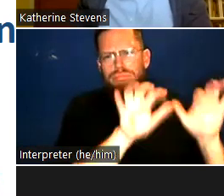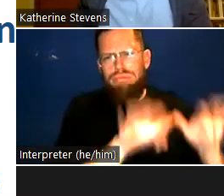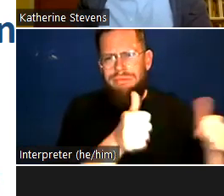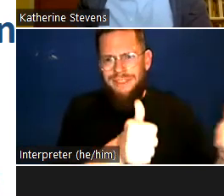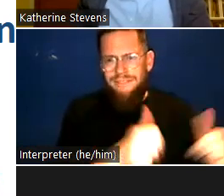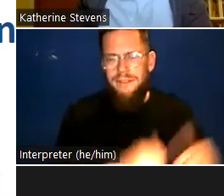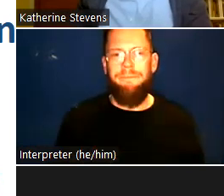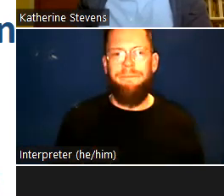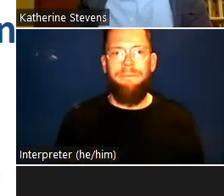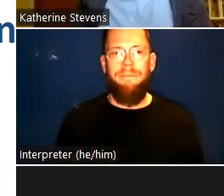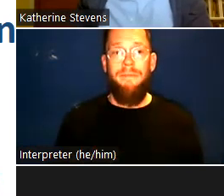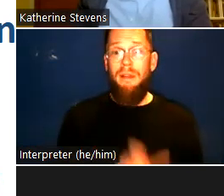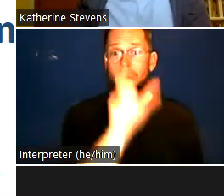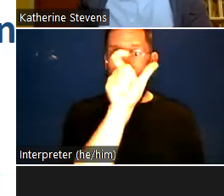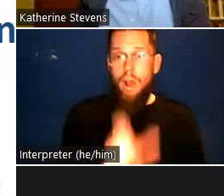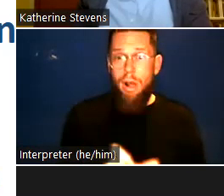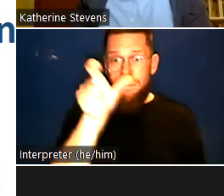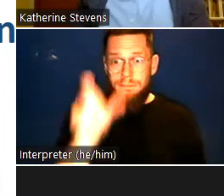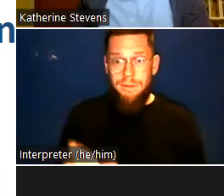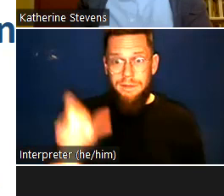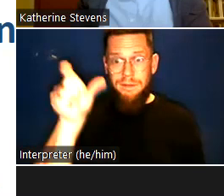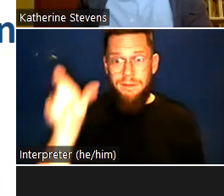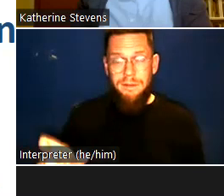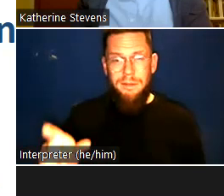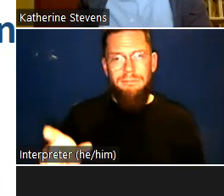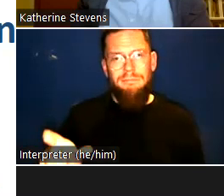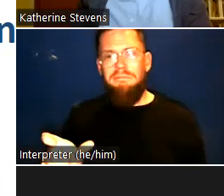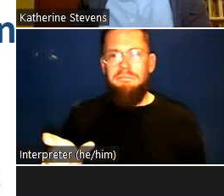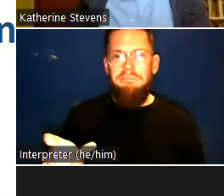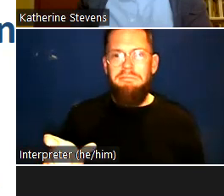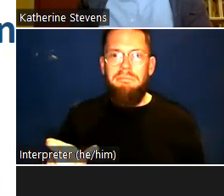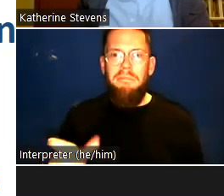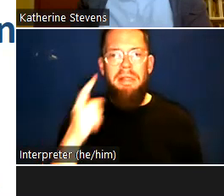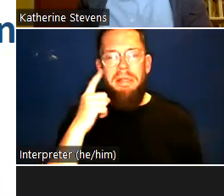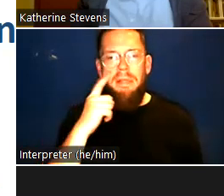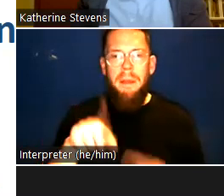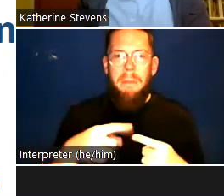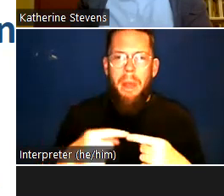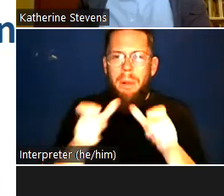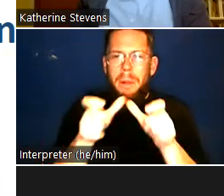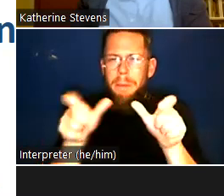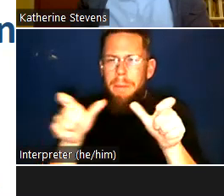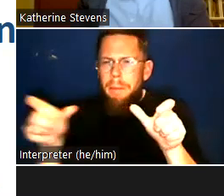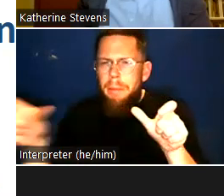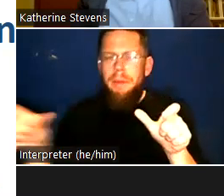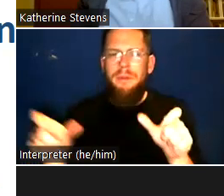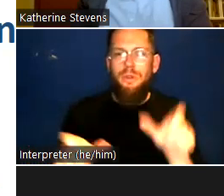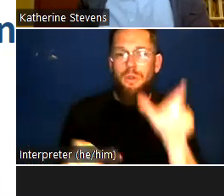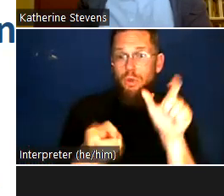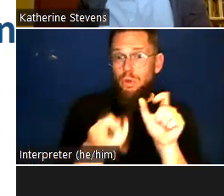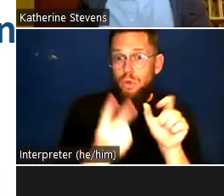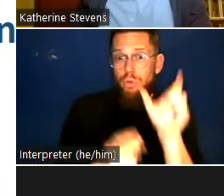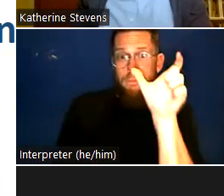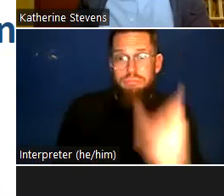And then we have your columns, and it's helpful to think about these in little as little couplets, as two columns to a group. The